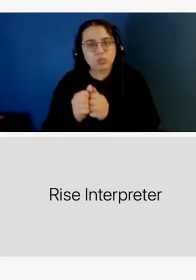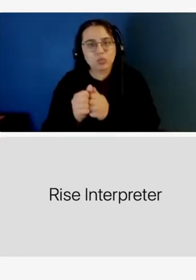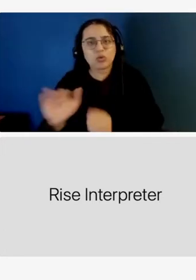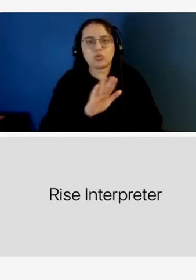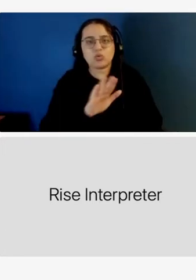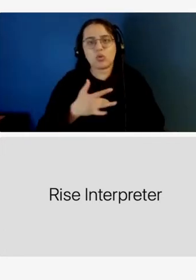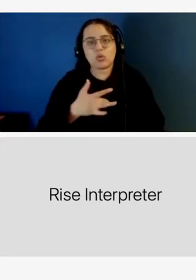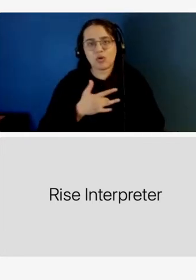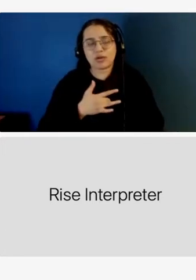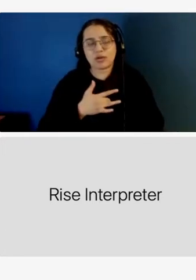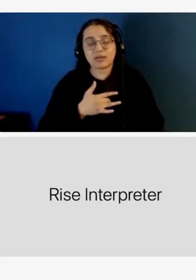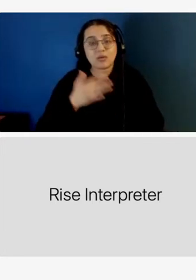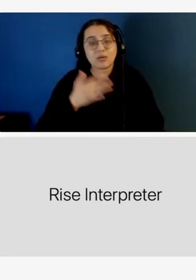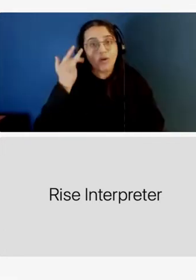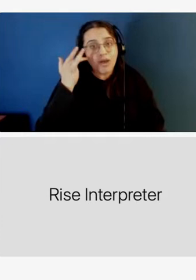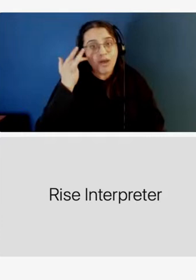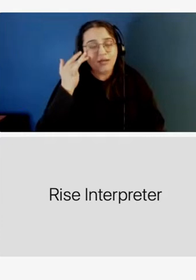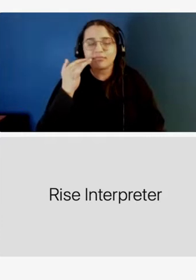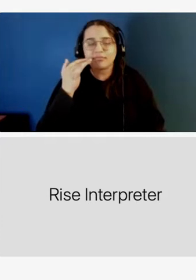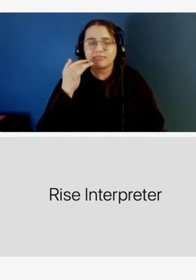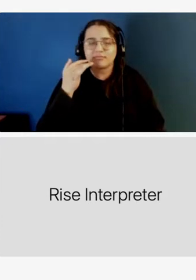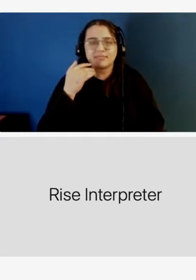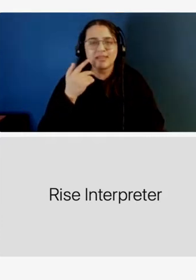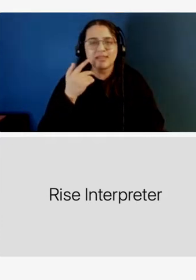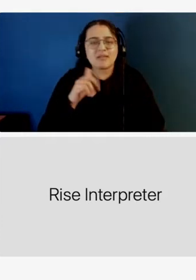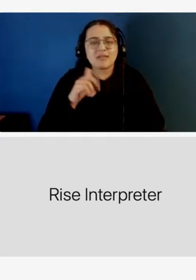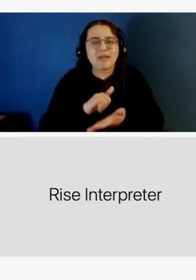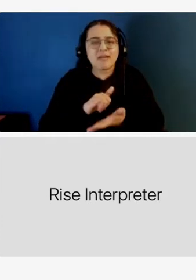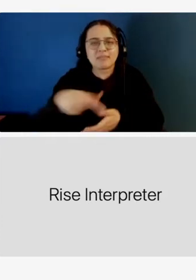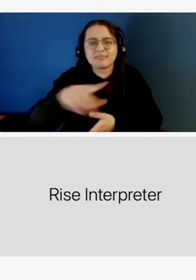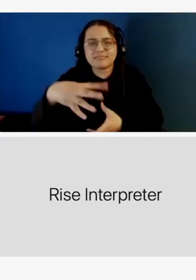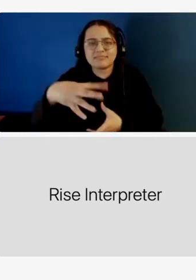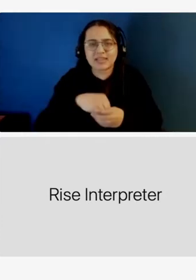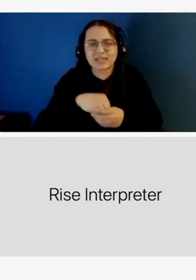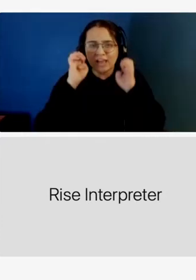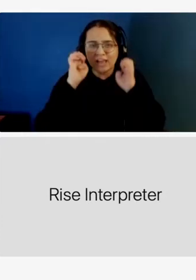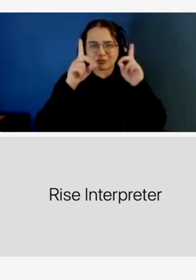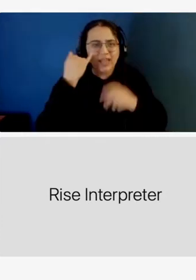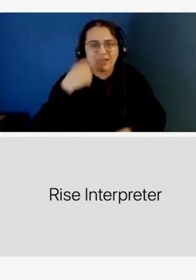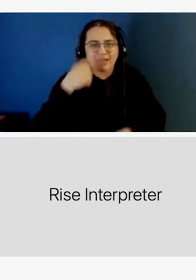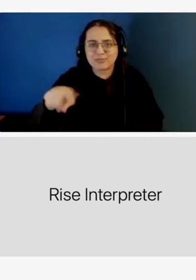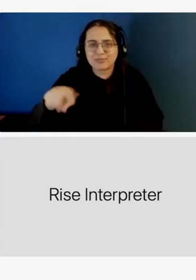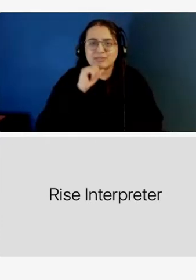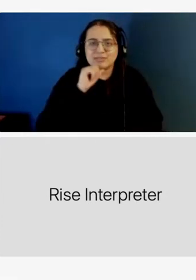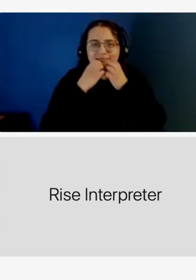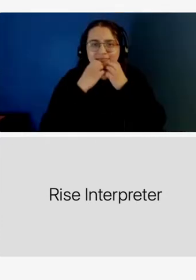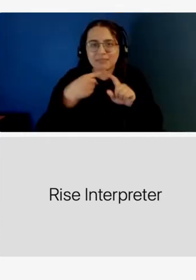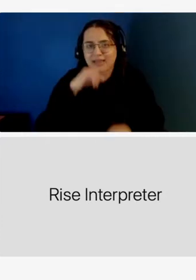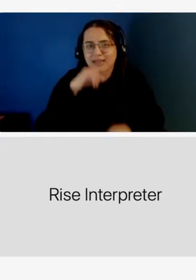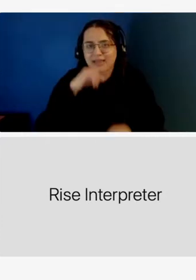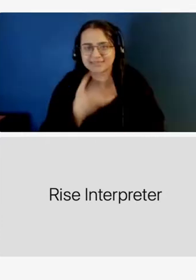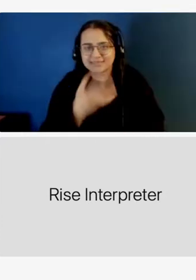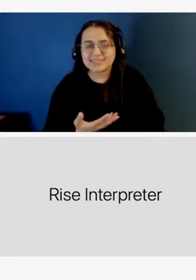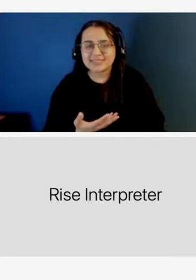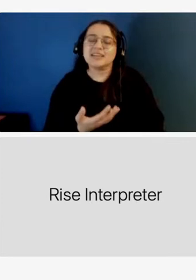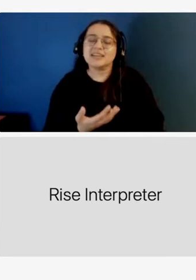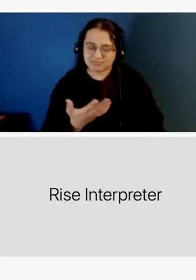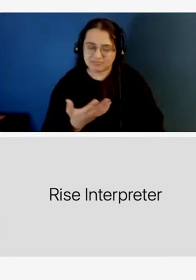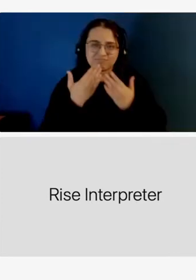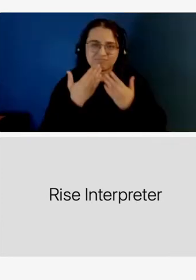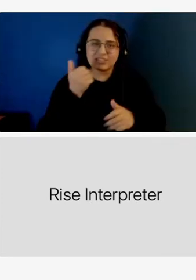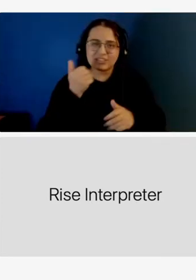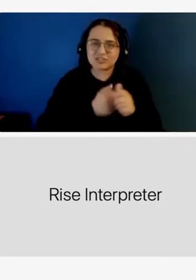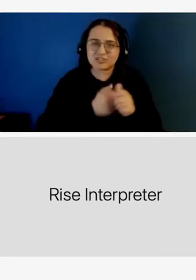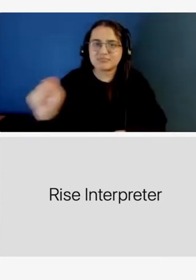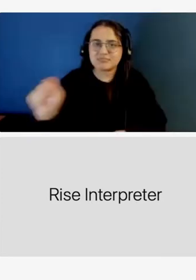education if it wasn't because you care about kids. So I want to thank each and every one of you who's here for our kids.